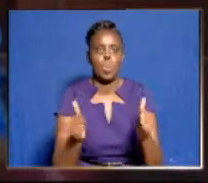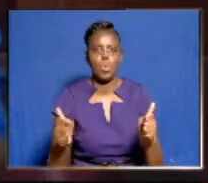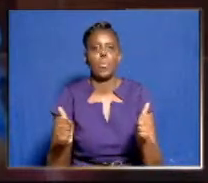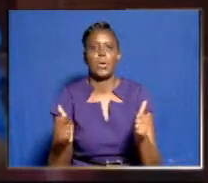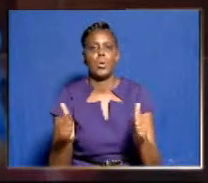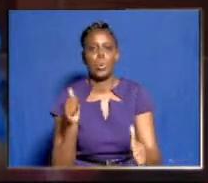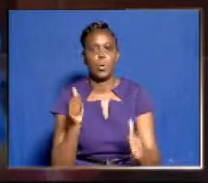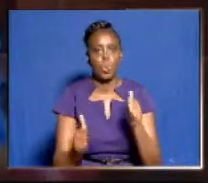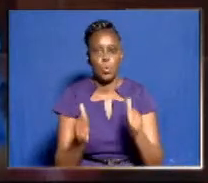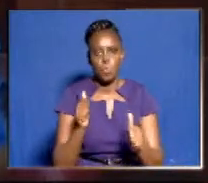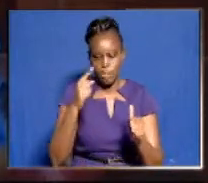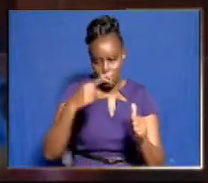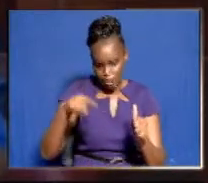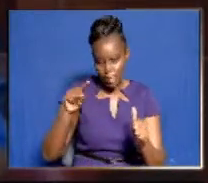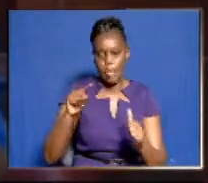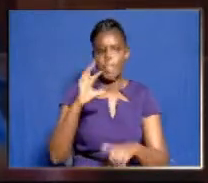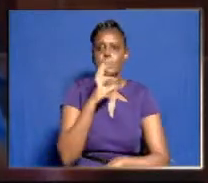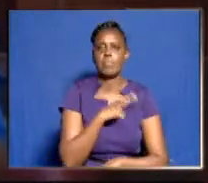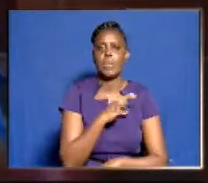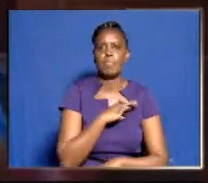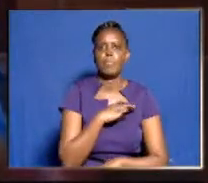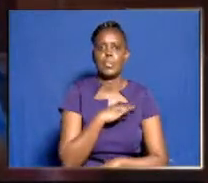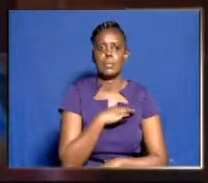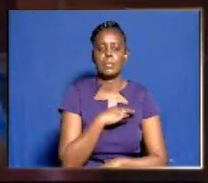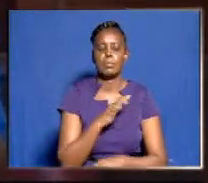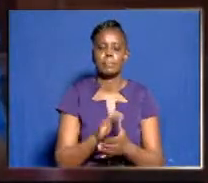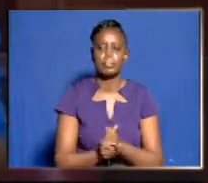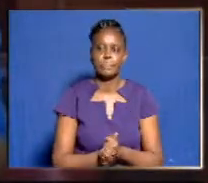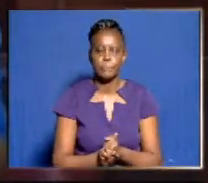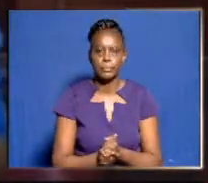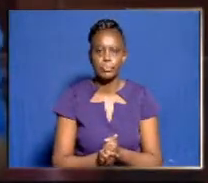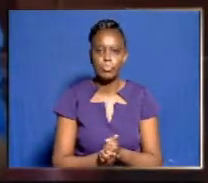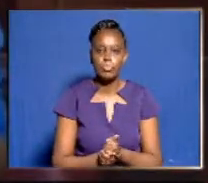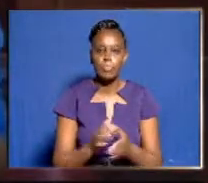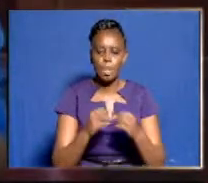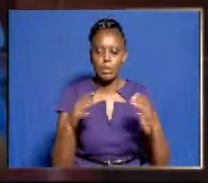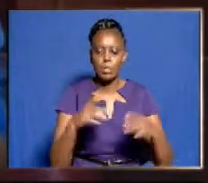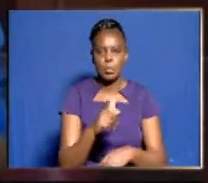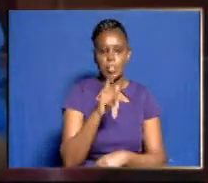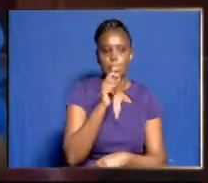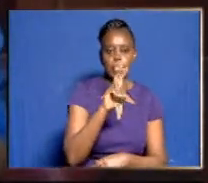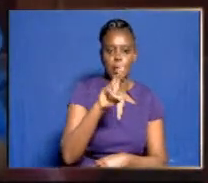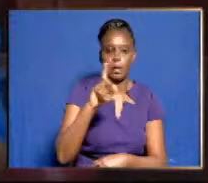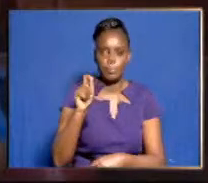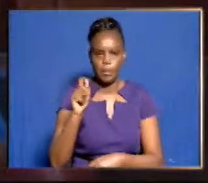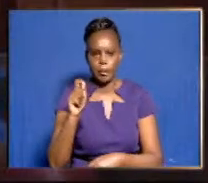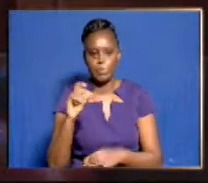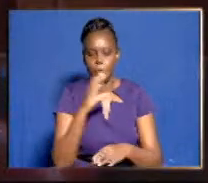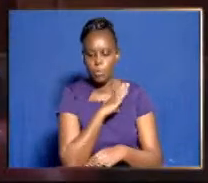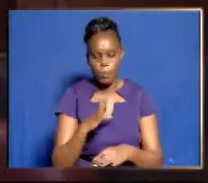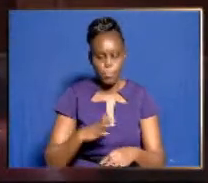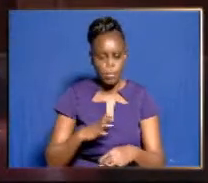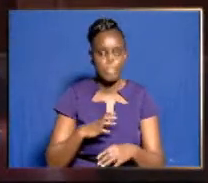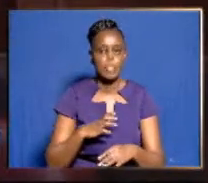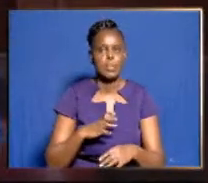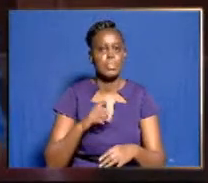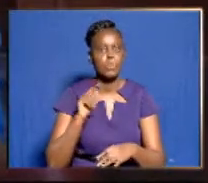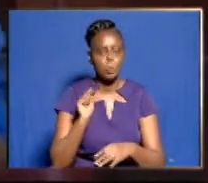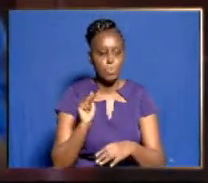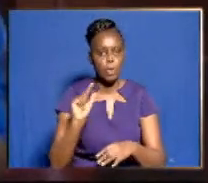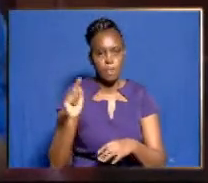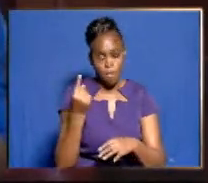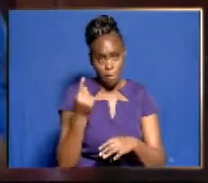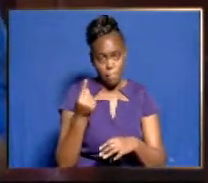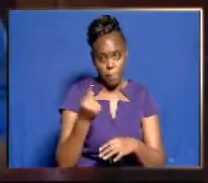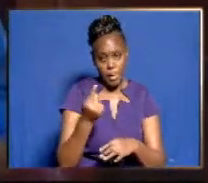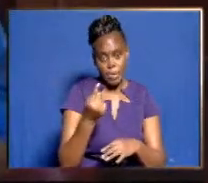reach the right beneficiaries. Mr. Speaker, on the expansion of TVET infrastructure, the committee also observed that the first phase of the